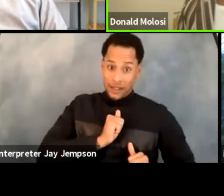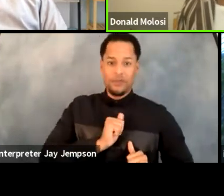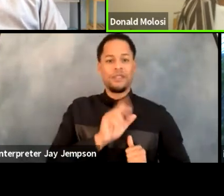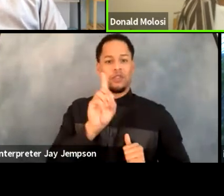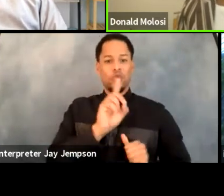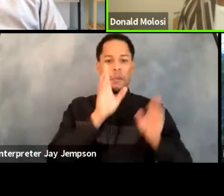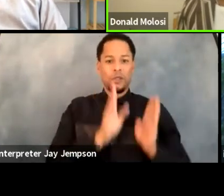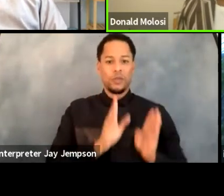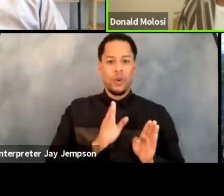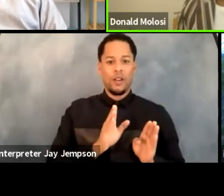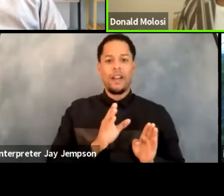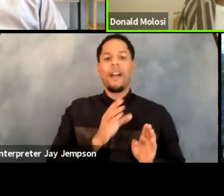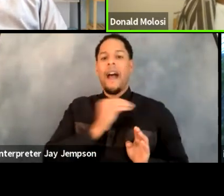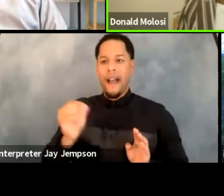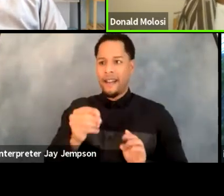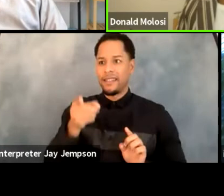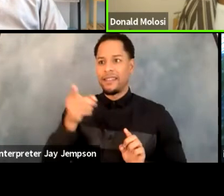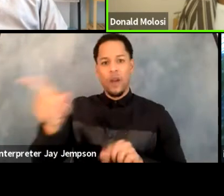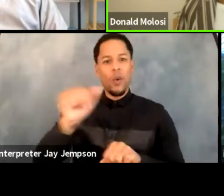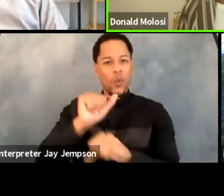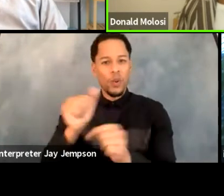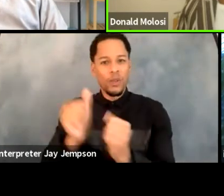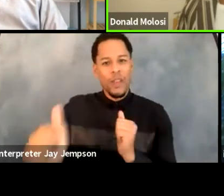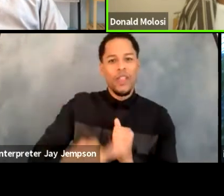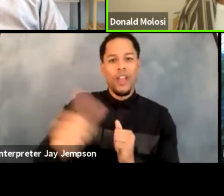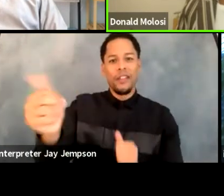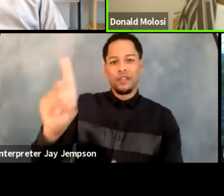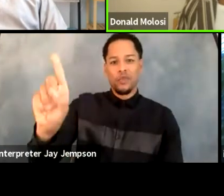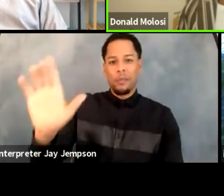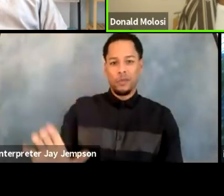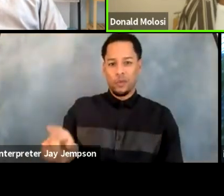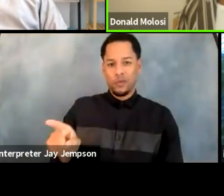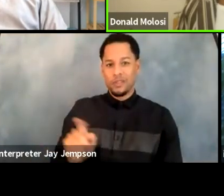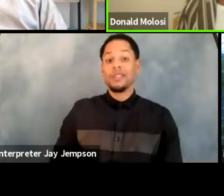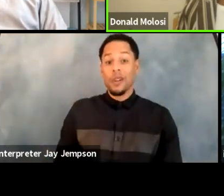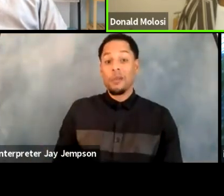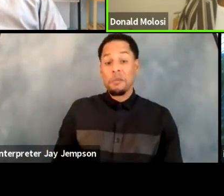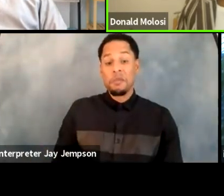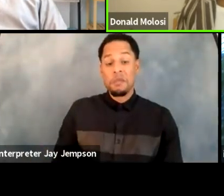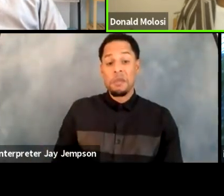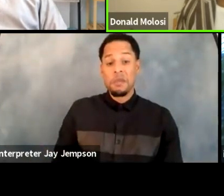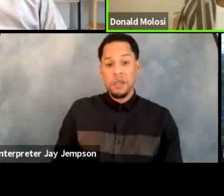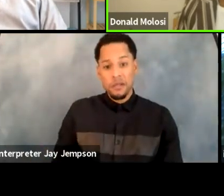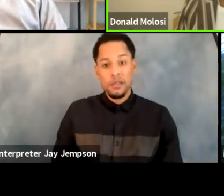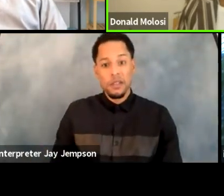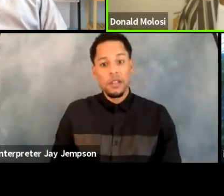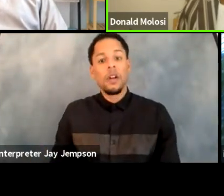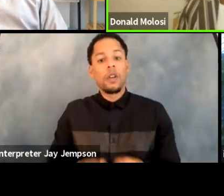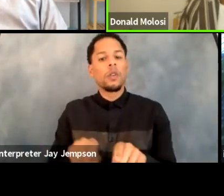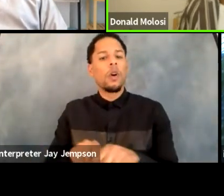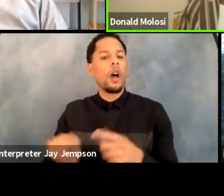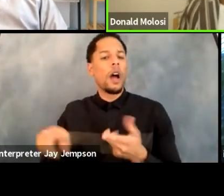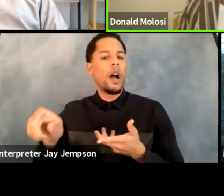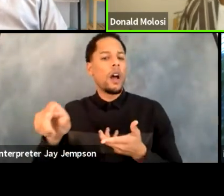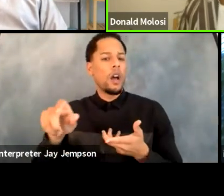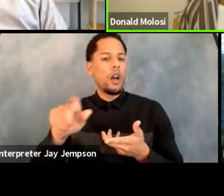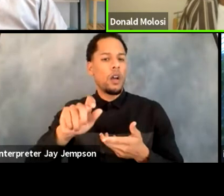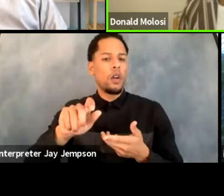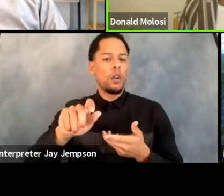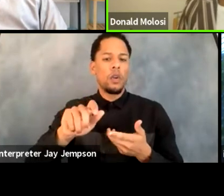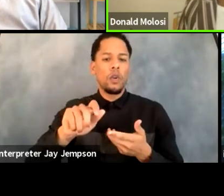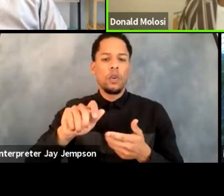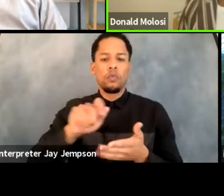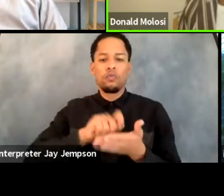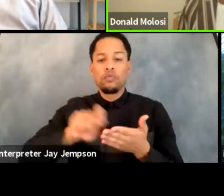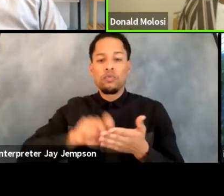something that I'll probably touch on later on. And then as a writer, I write dramatic literature, plays, and I